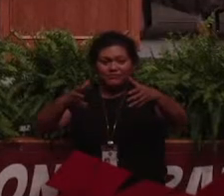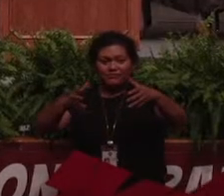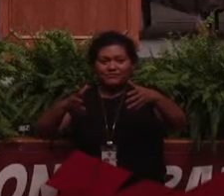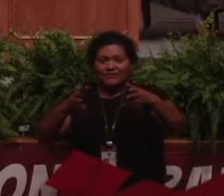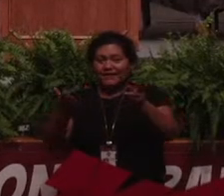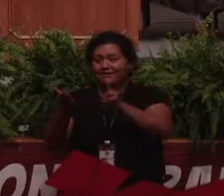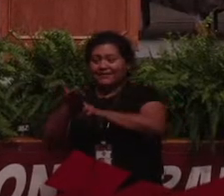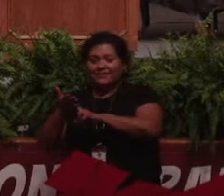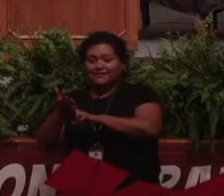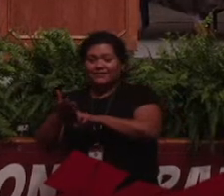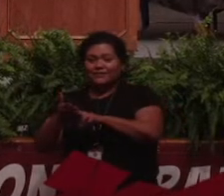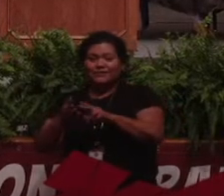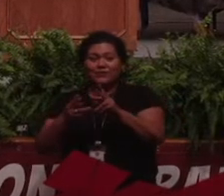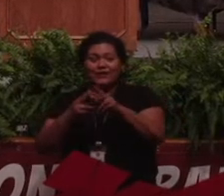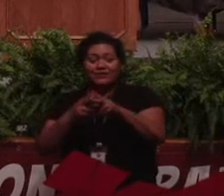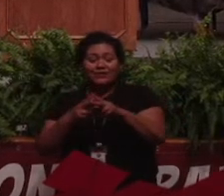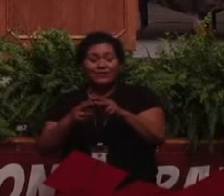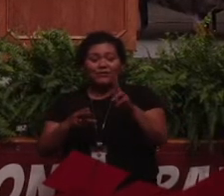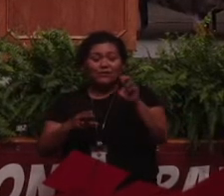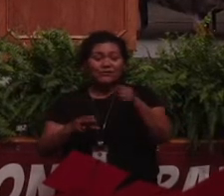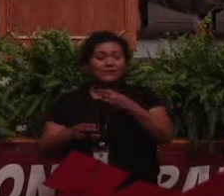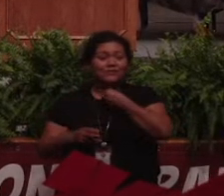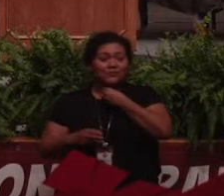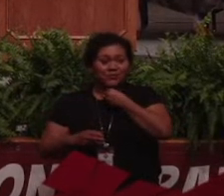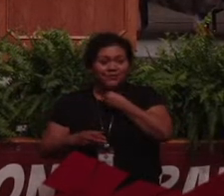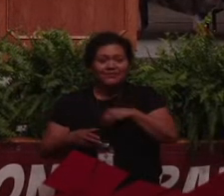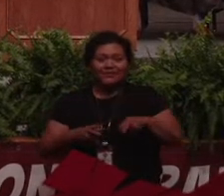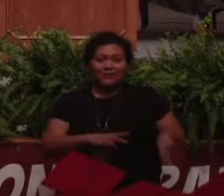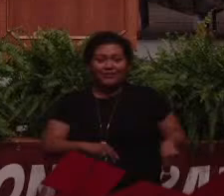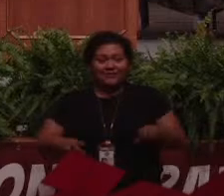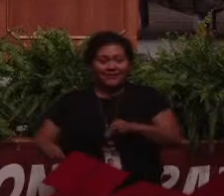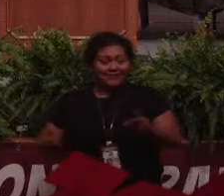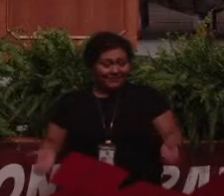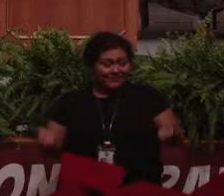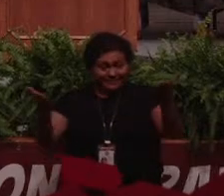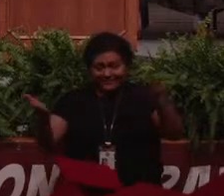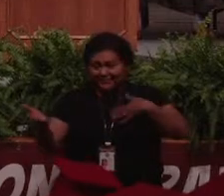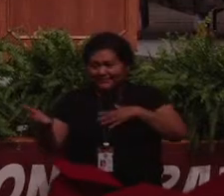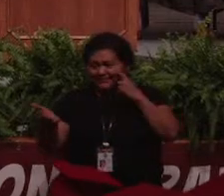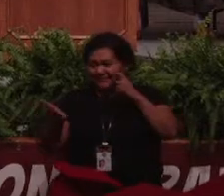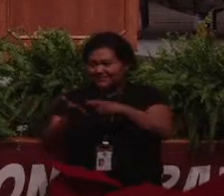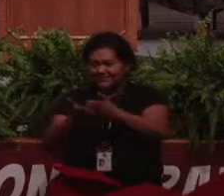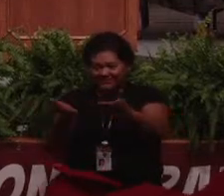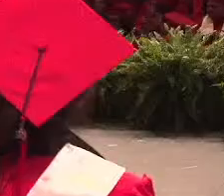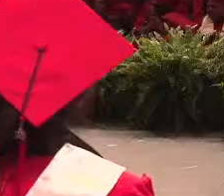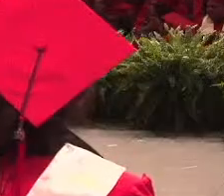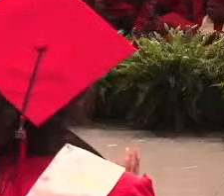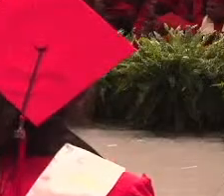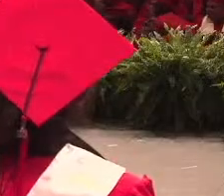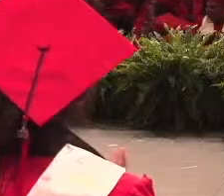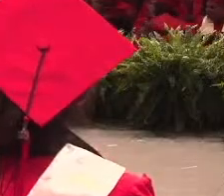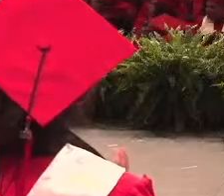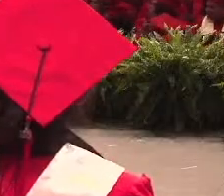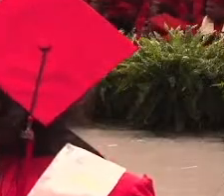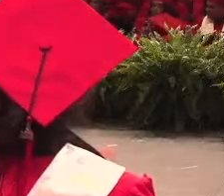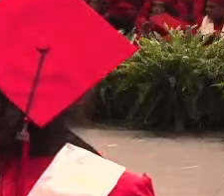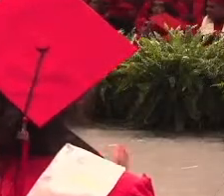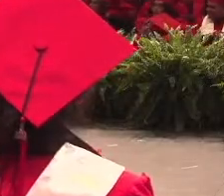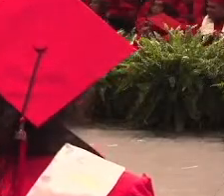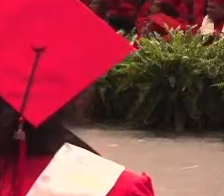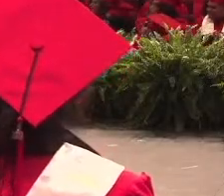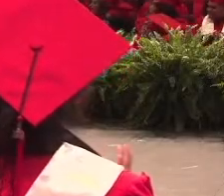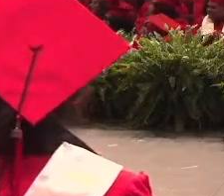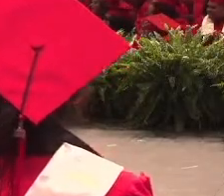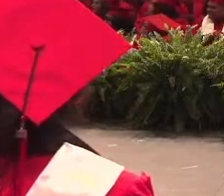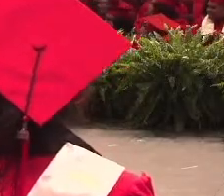the United States Marine Corps and the United States Navy. Please stand, young people who have enlisted into the United States